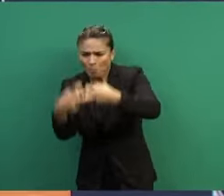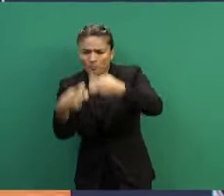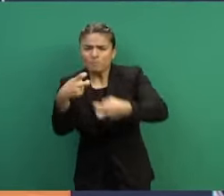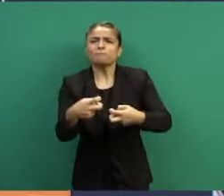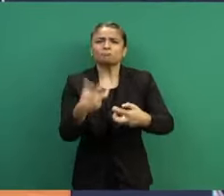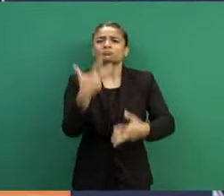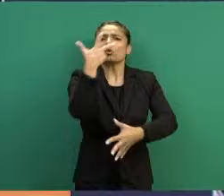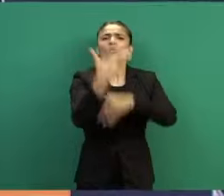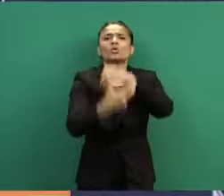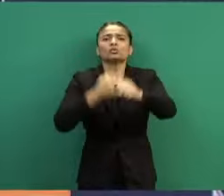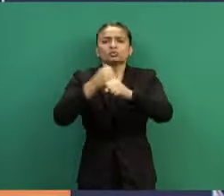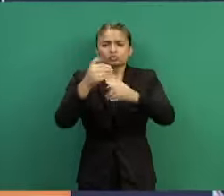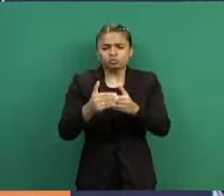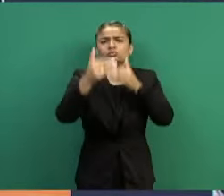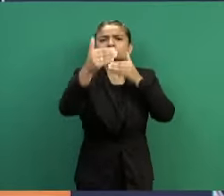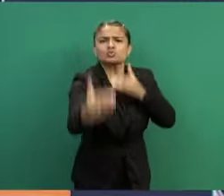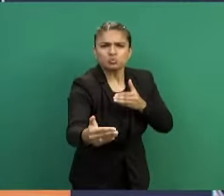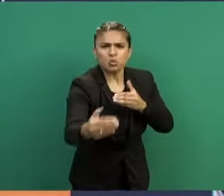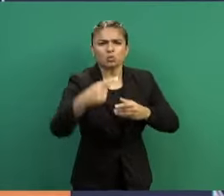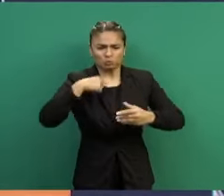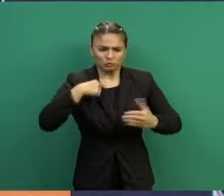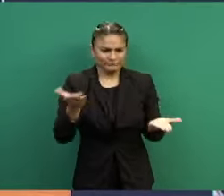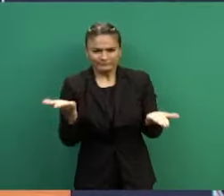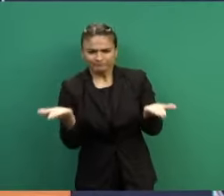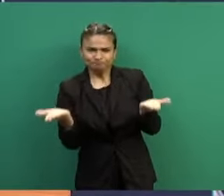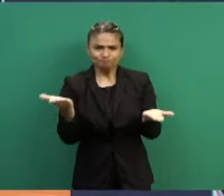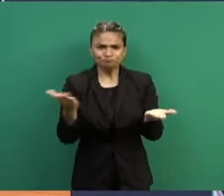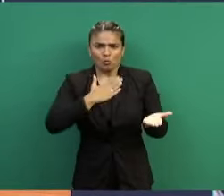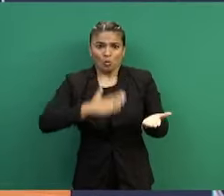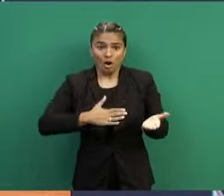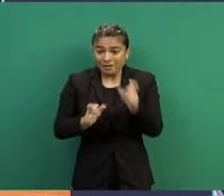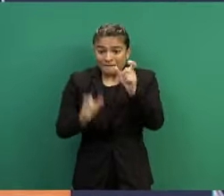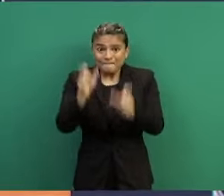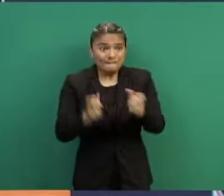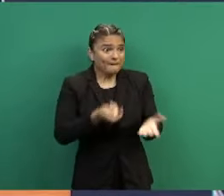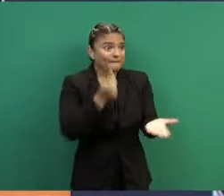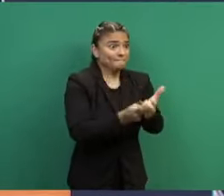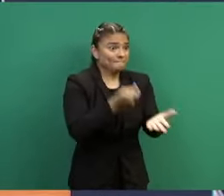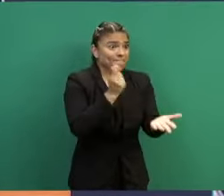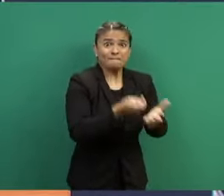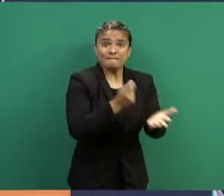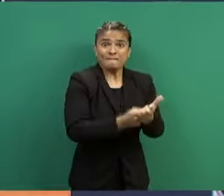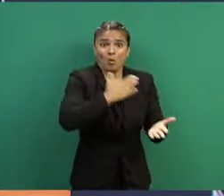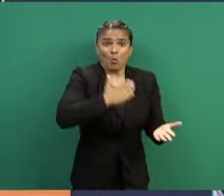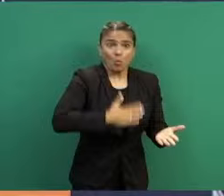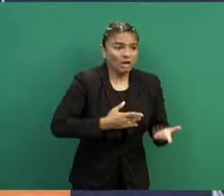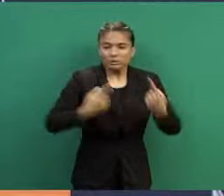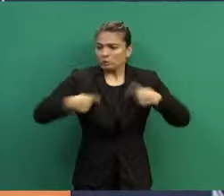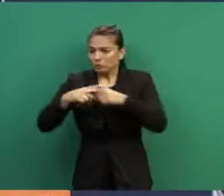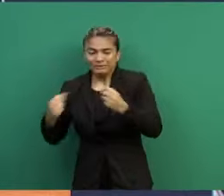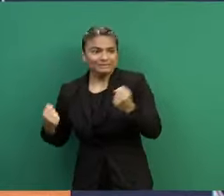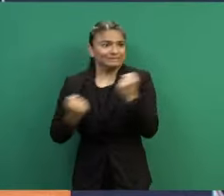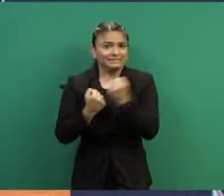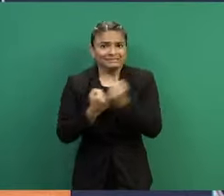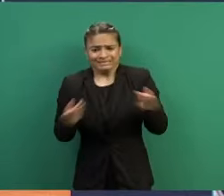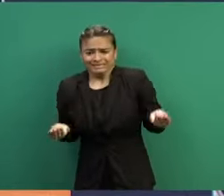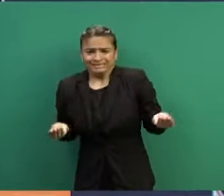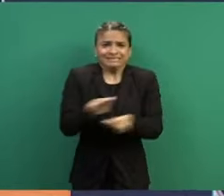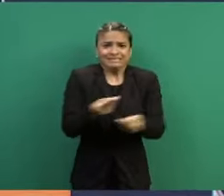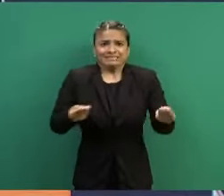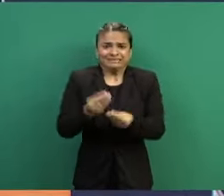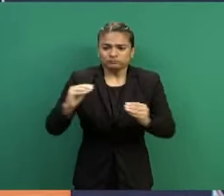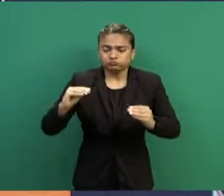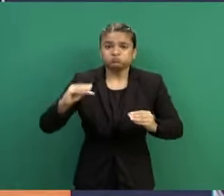ahead of the constrained supply environment. As a result, our current growth forecast leaves